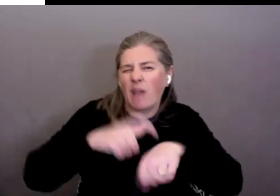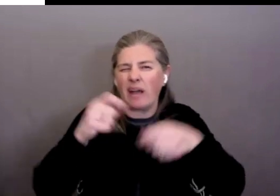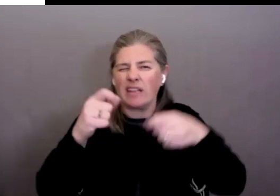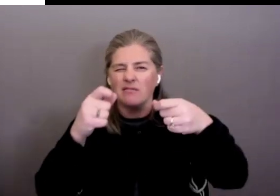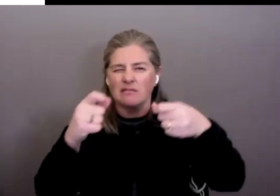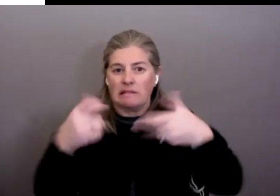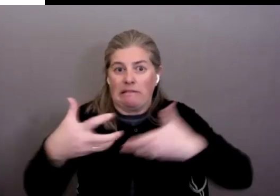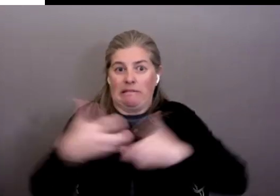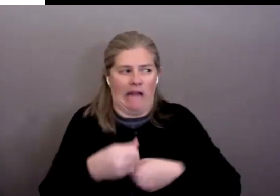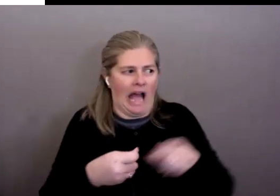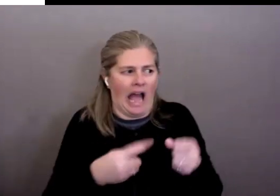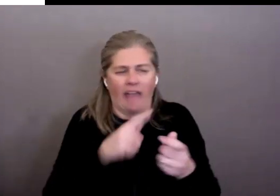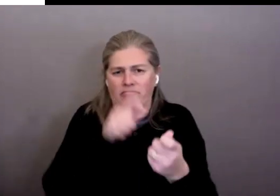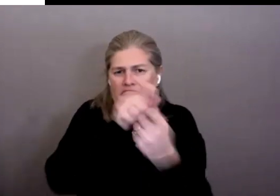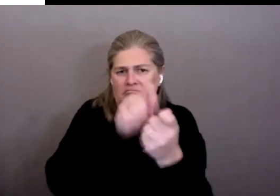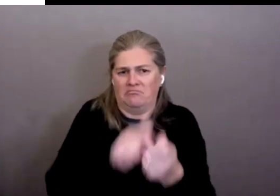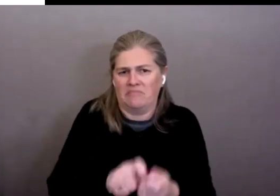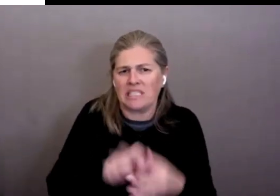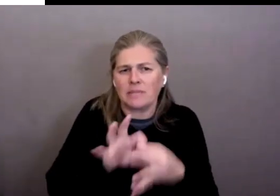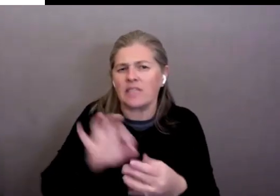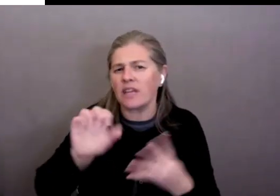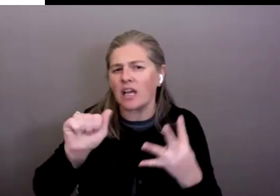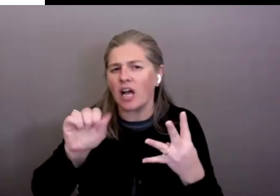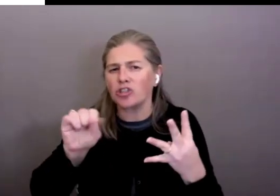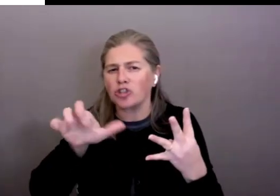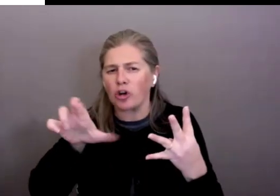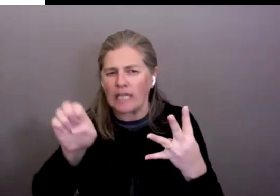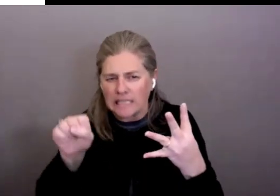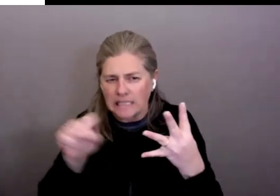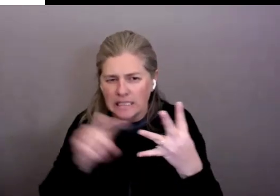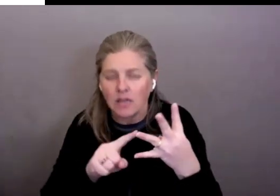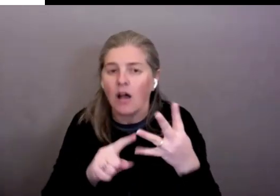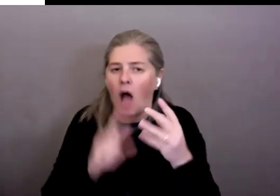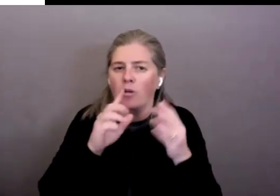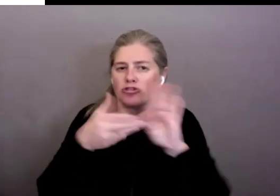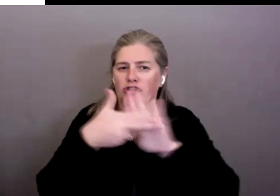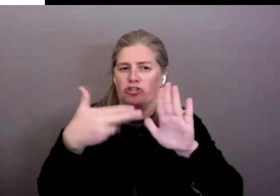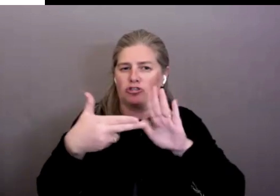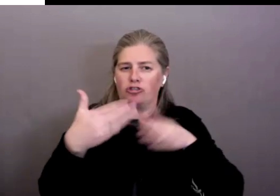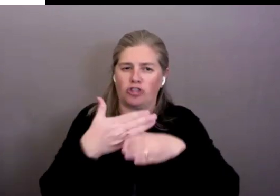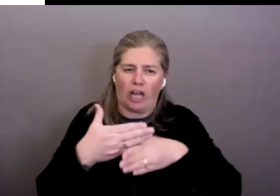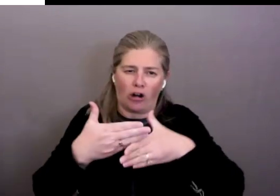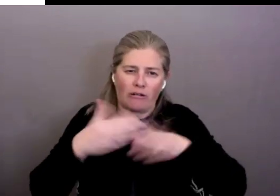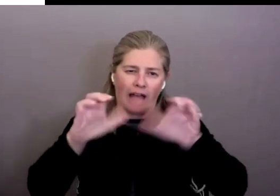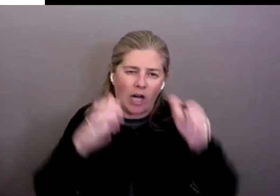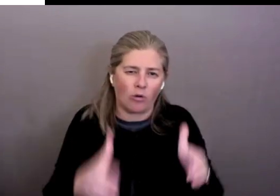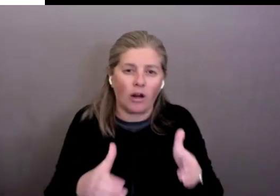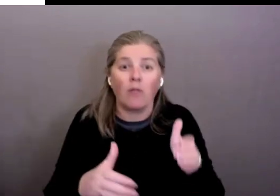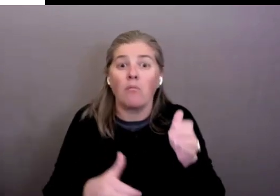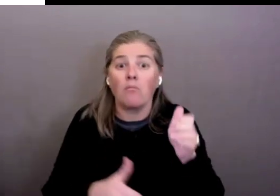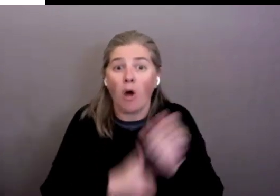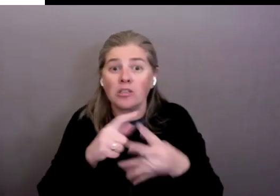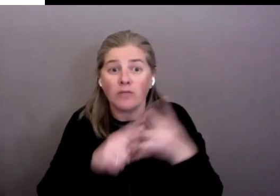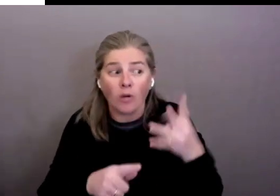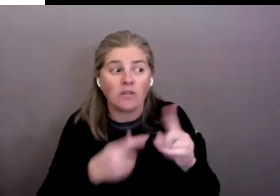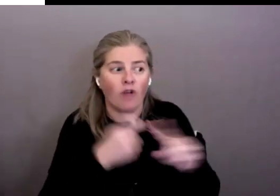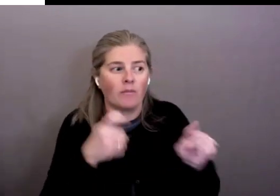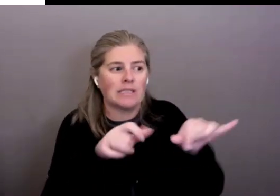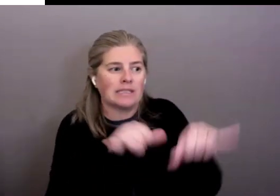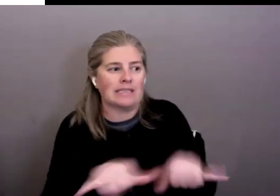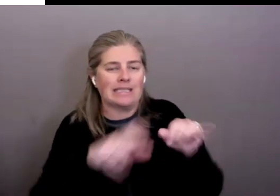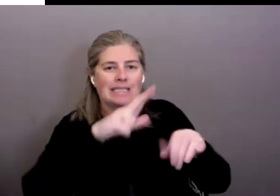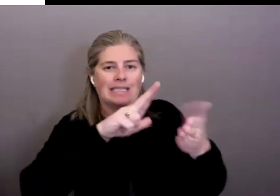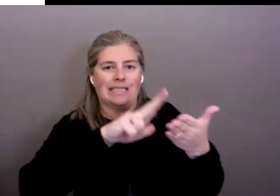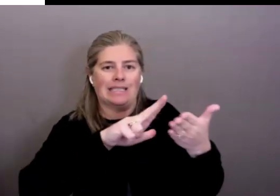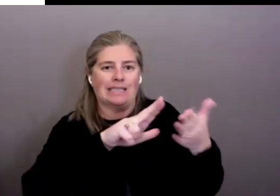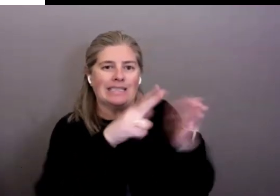assurances here, but I'll just share the categories of assurances, most of which stem directly from statutory requirements. So we